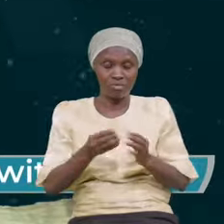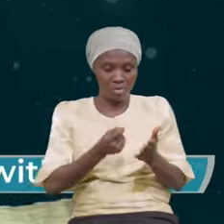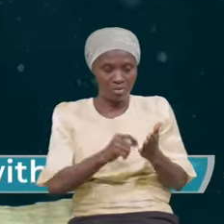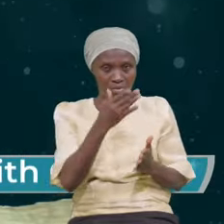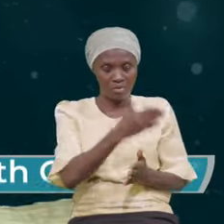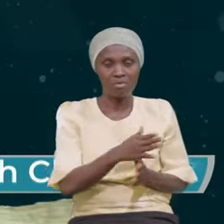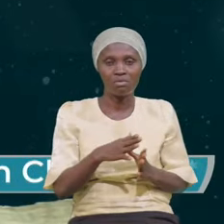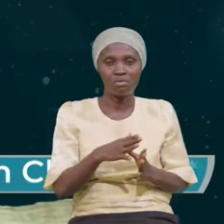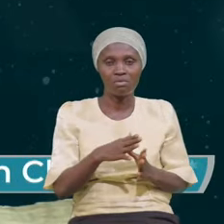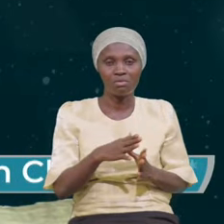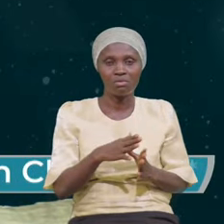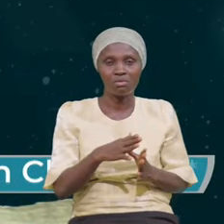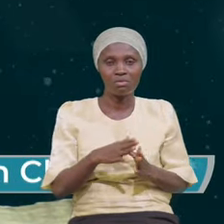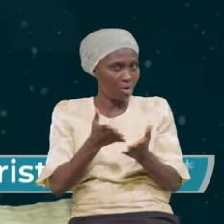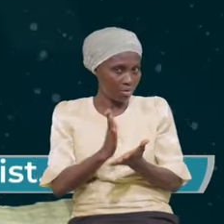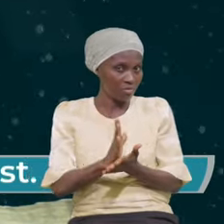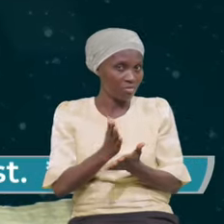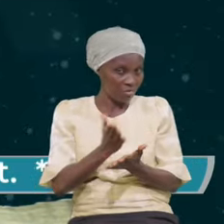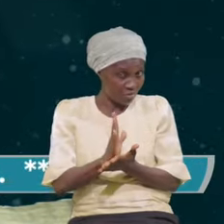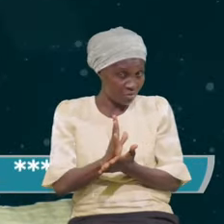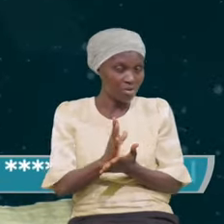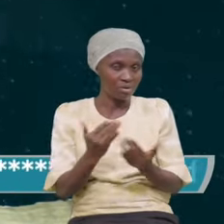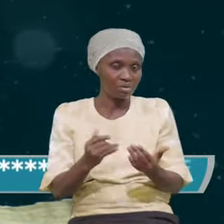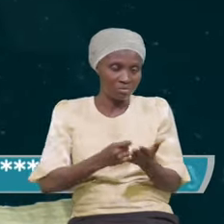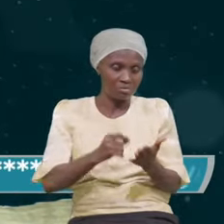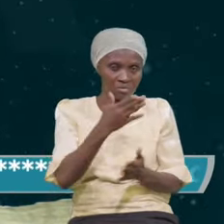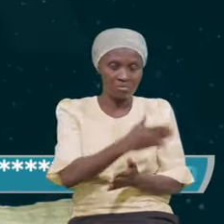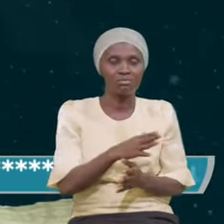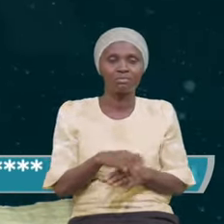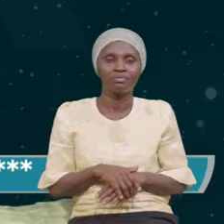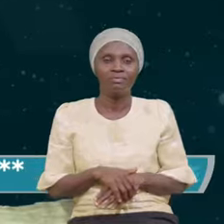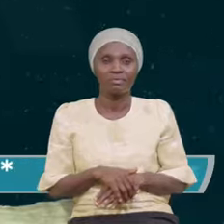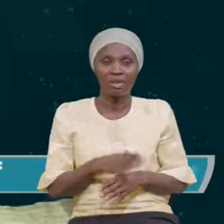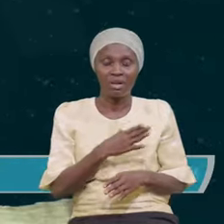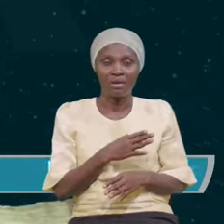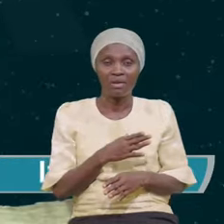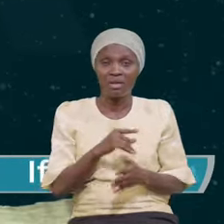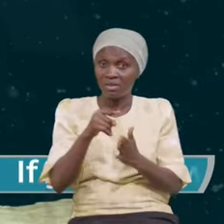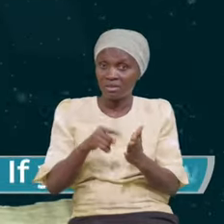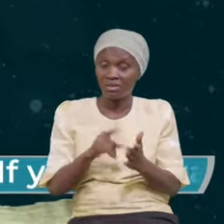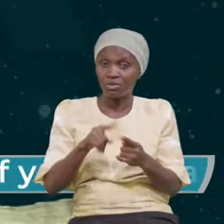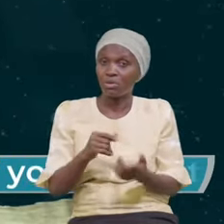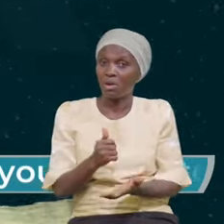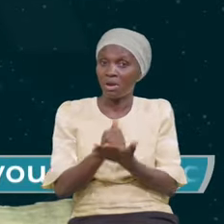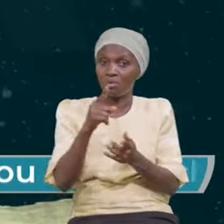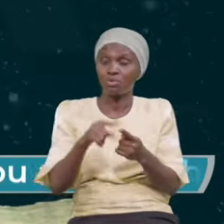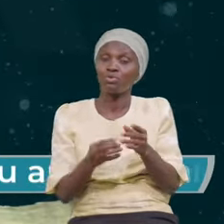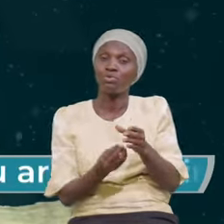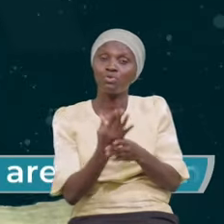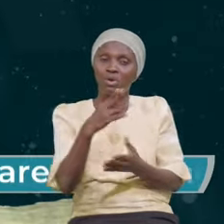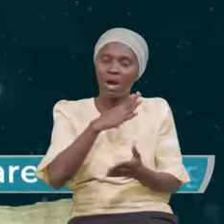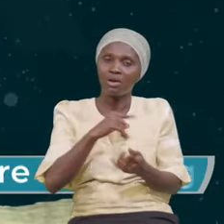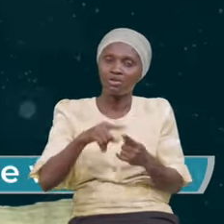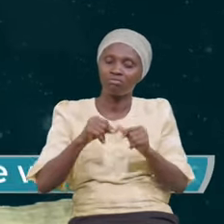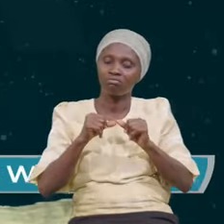contact correct contact and correct phone numbers this is to help you grow stand